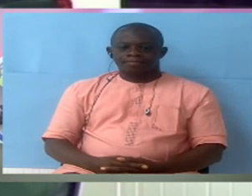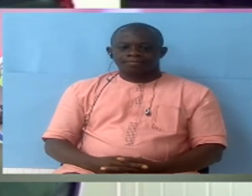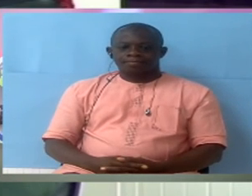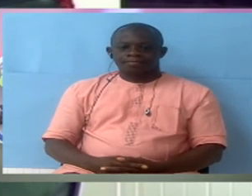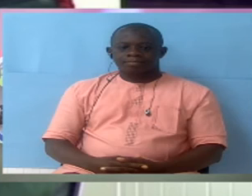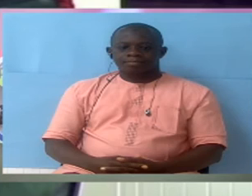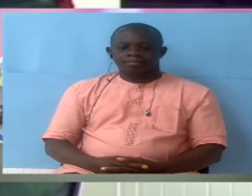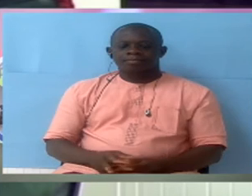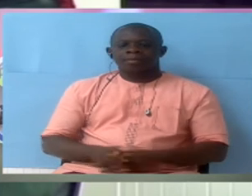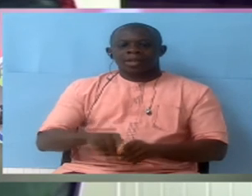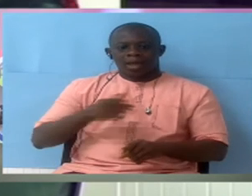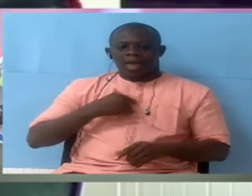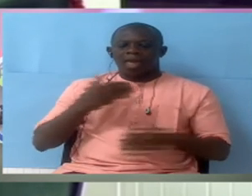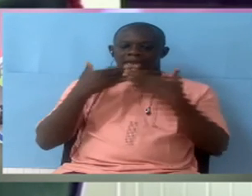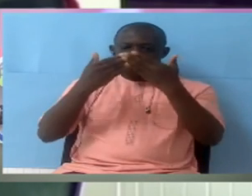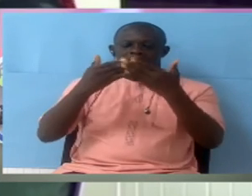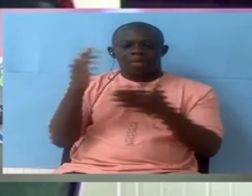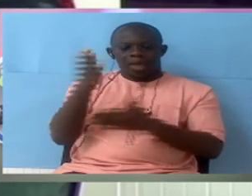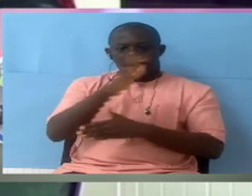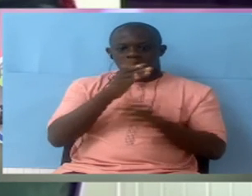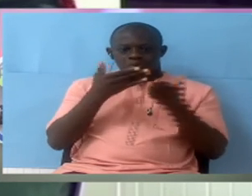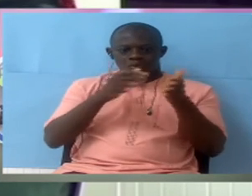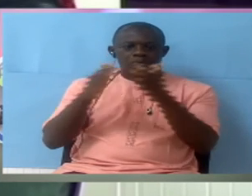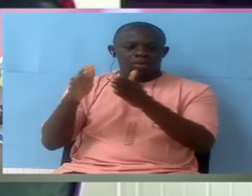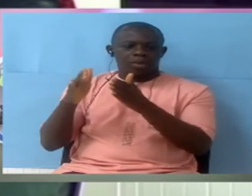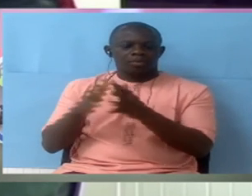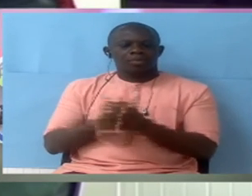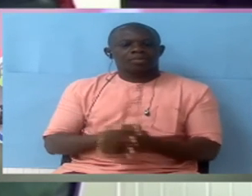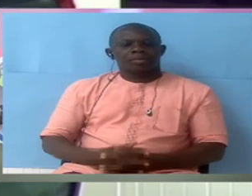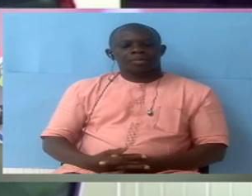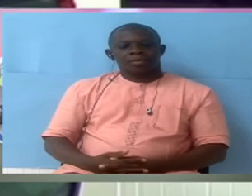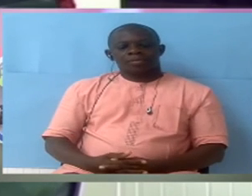I told him anyway. Ma ne ko ba léegi.